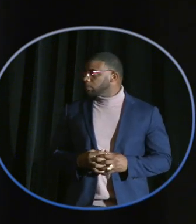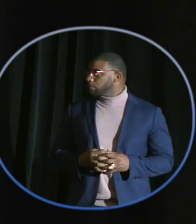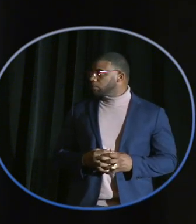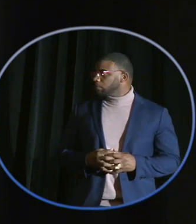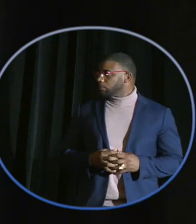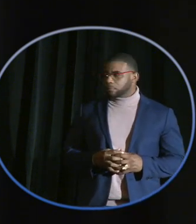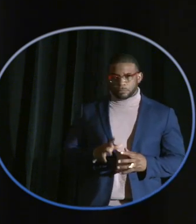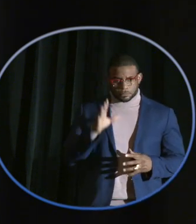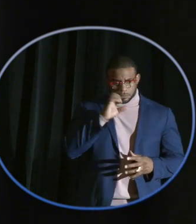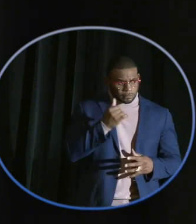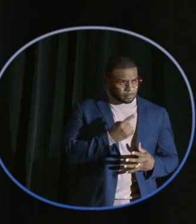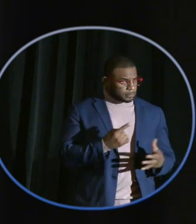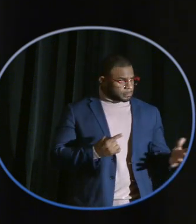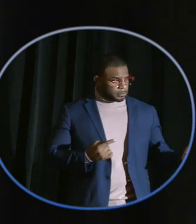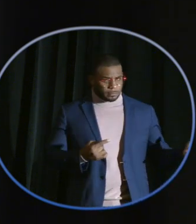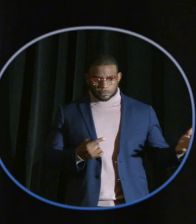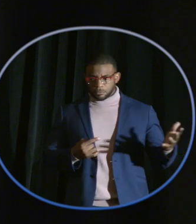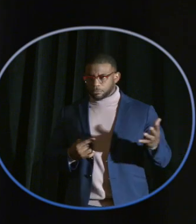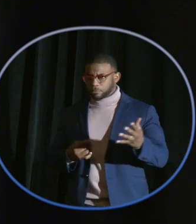Did I miss anybody?